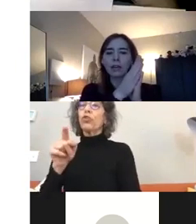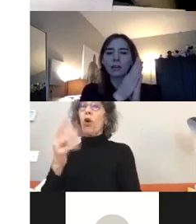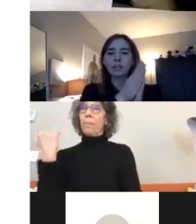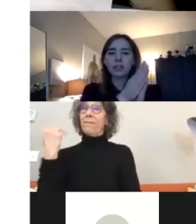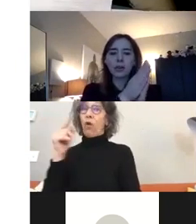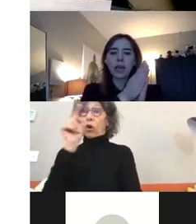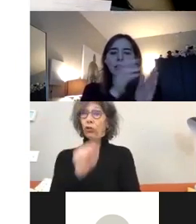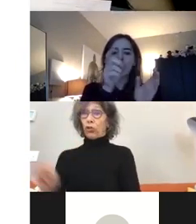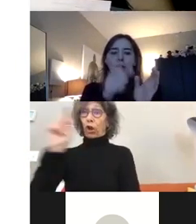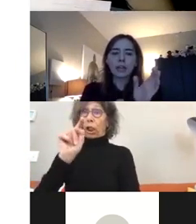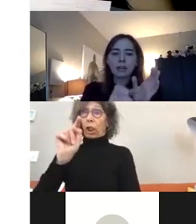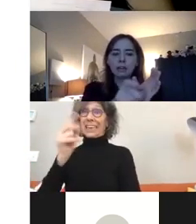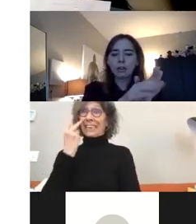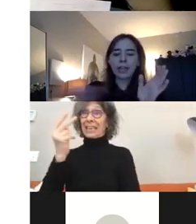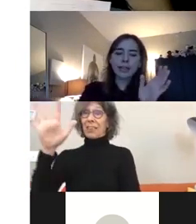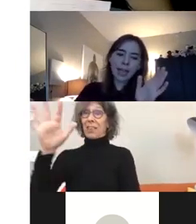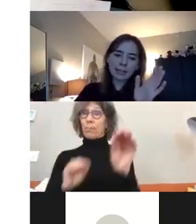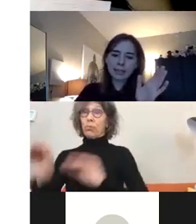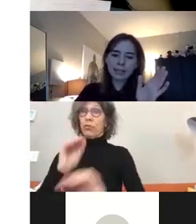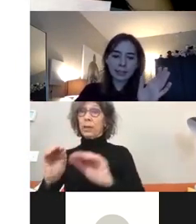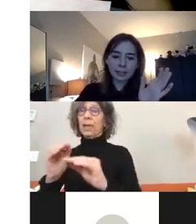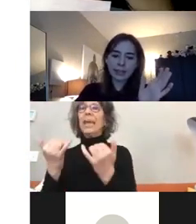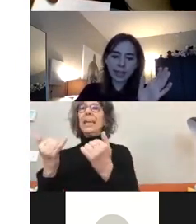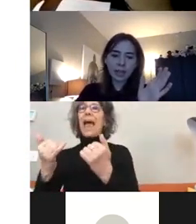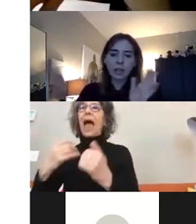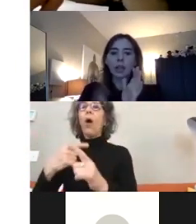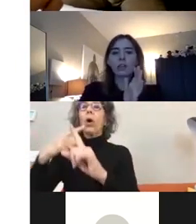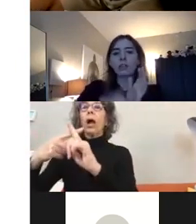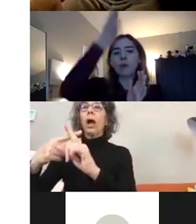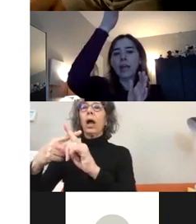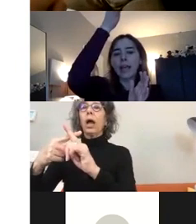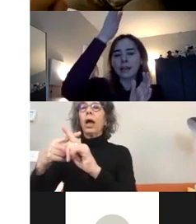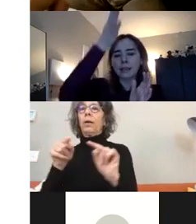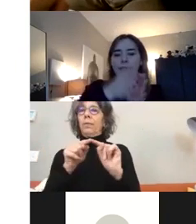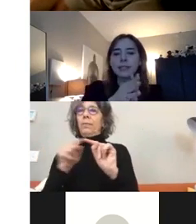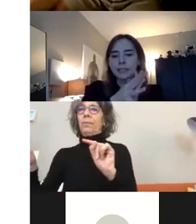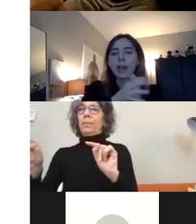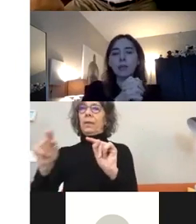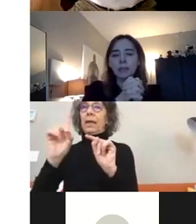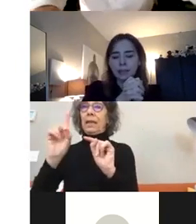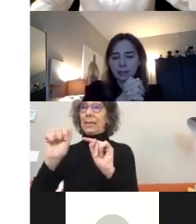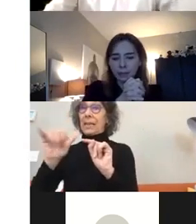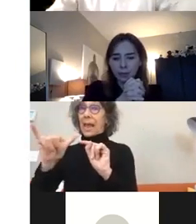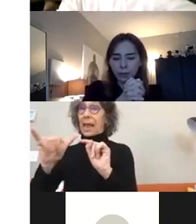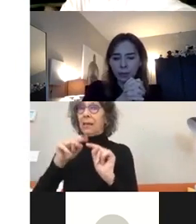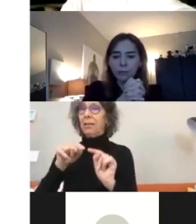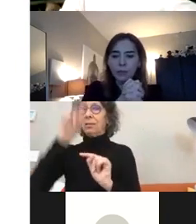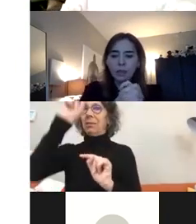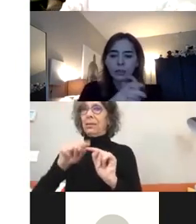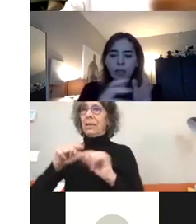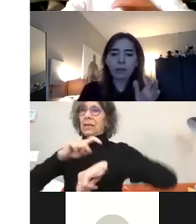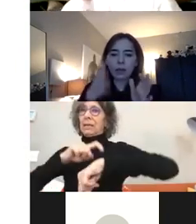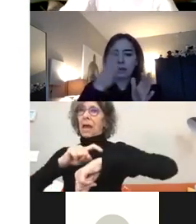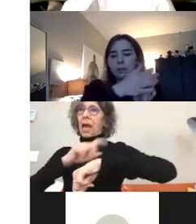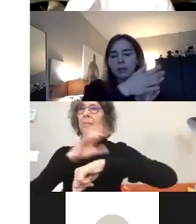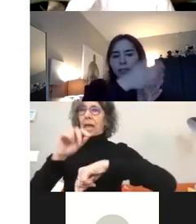are going to have on the x-axis is the day, and on the y-axis is the time in the day, okay?